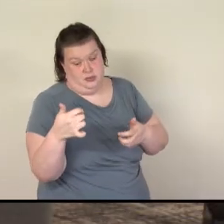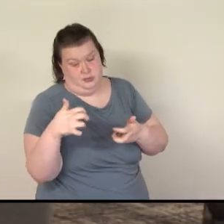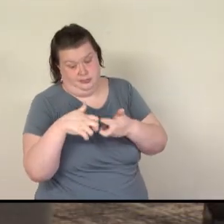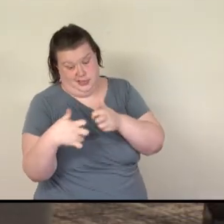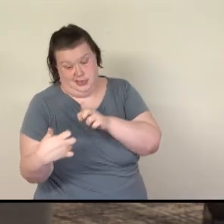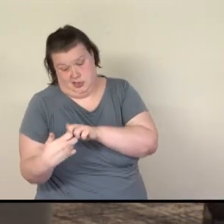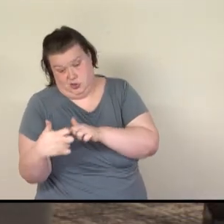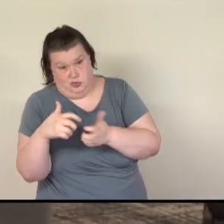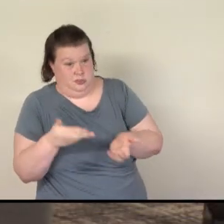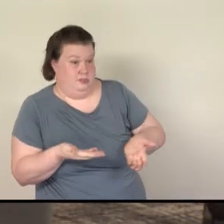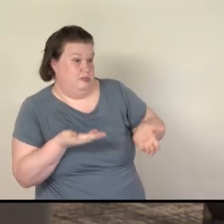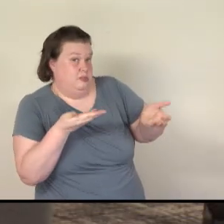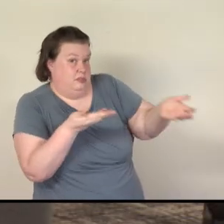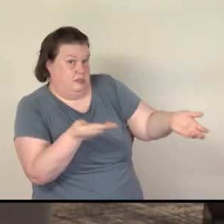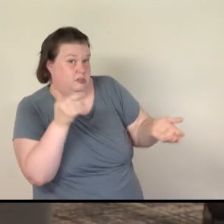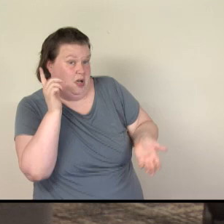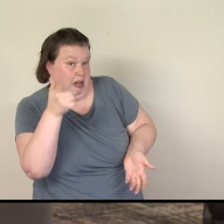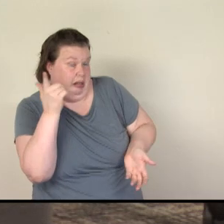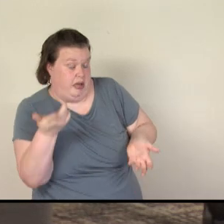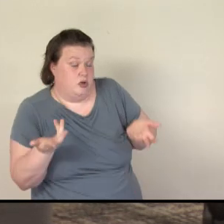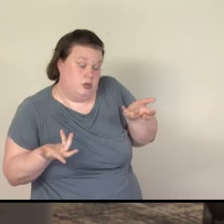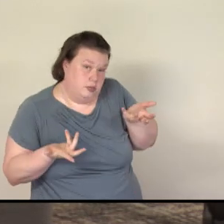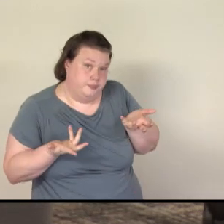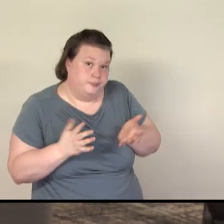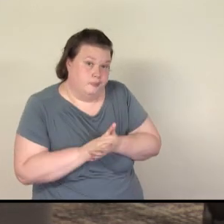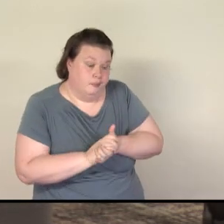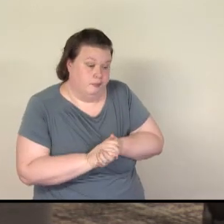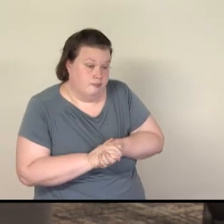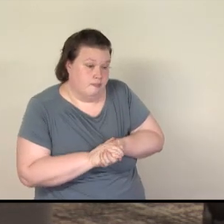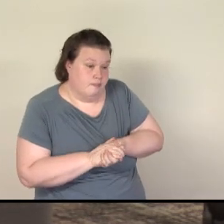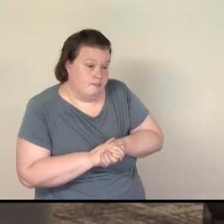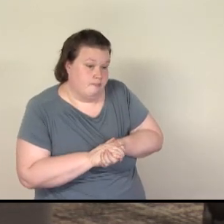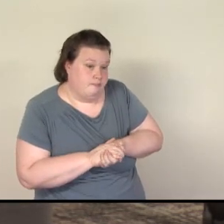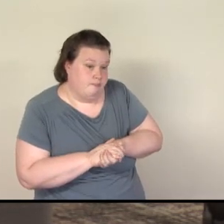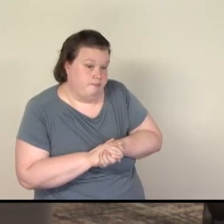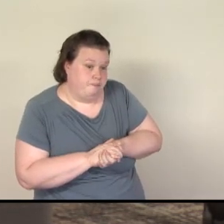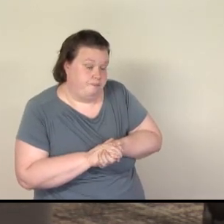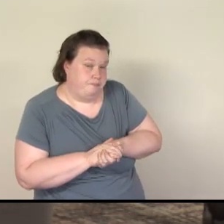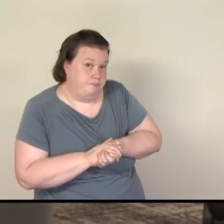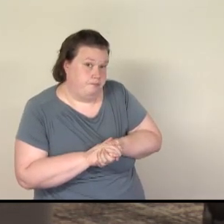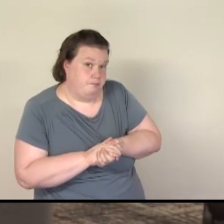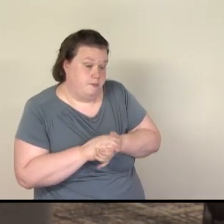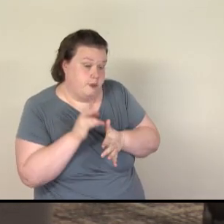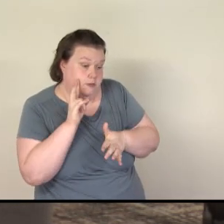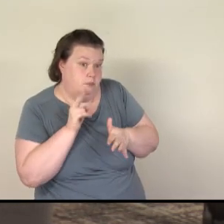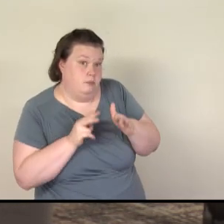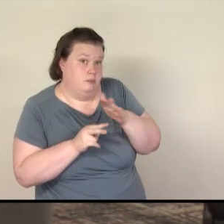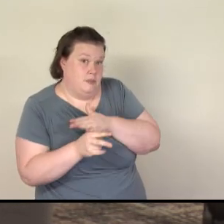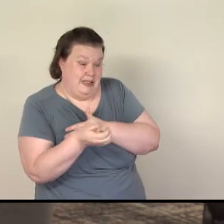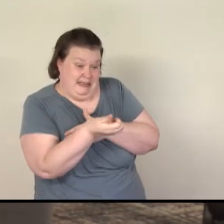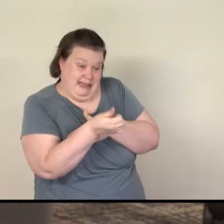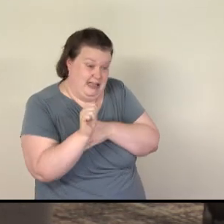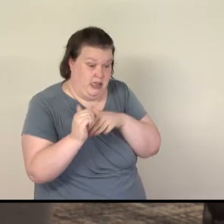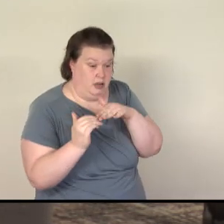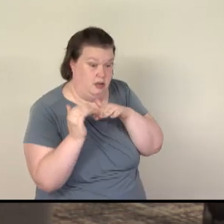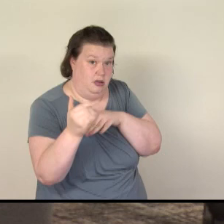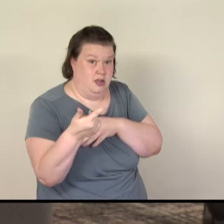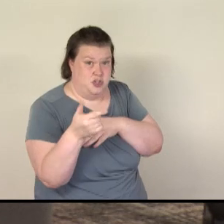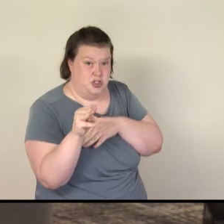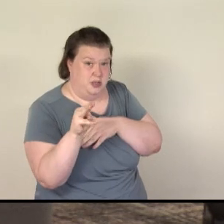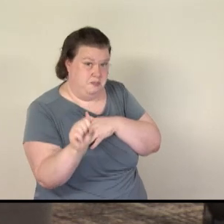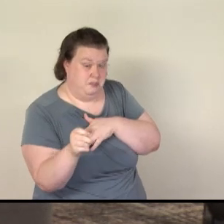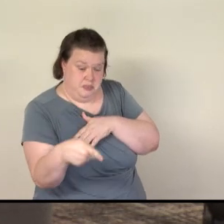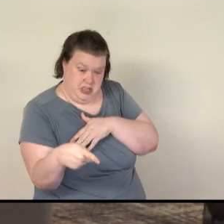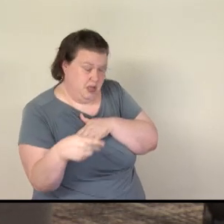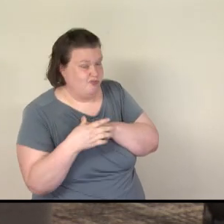to say that there isn't. We don't anticipate anything else that would exceed the GMP. But there